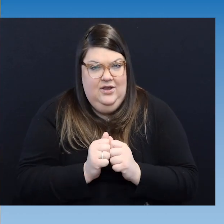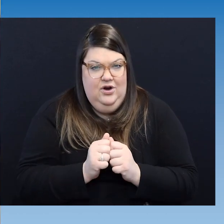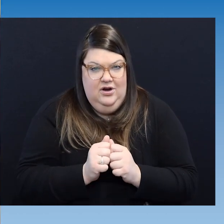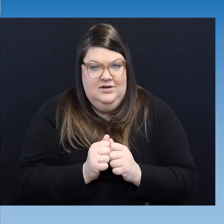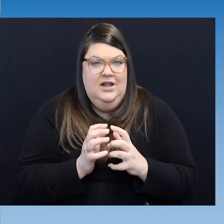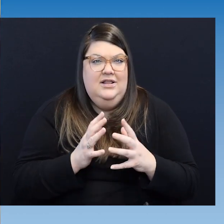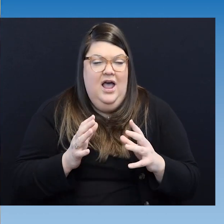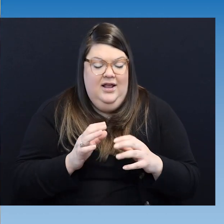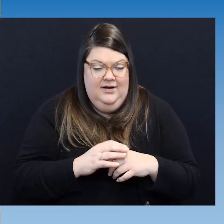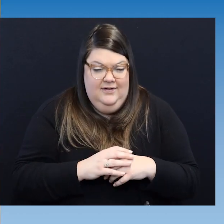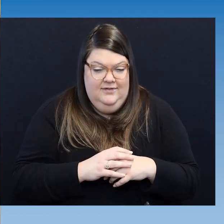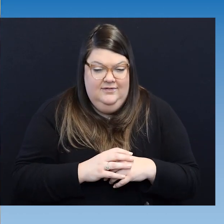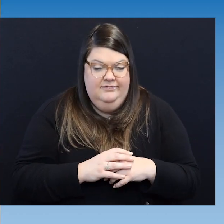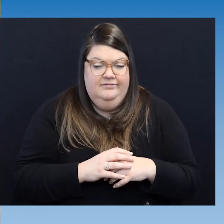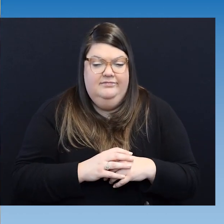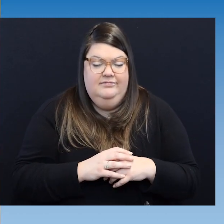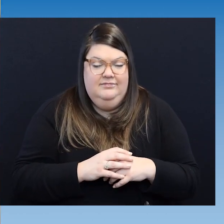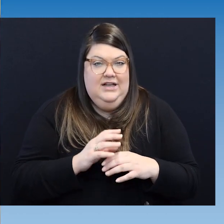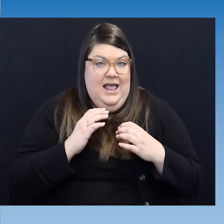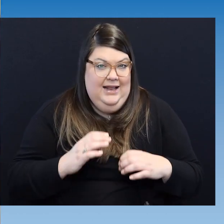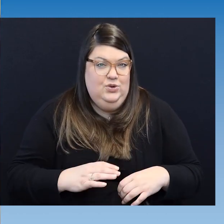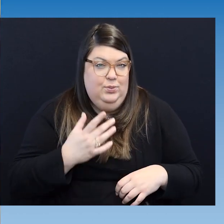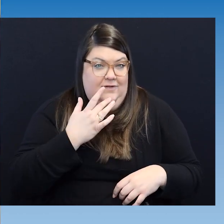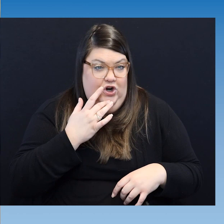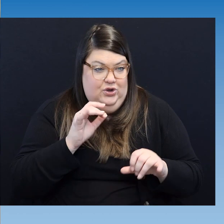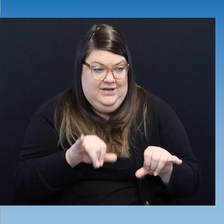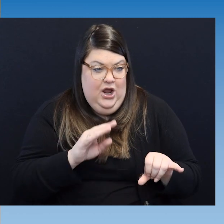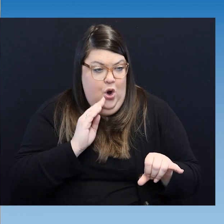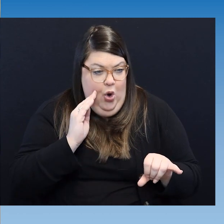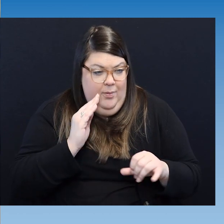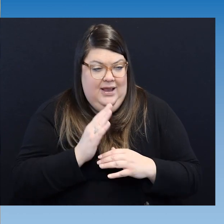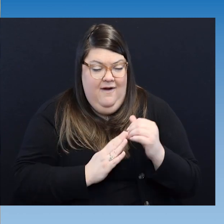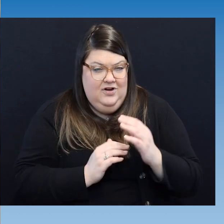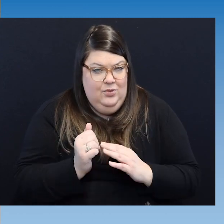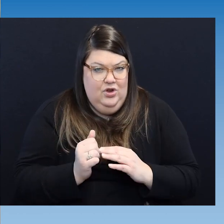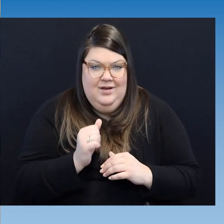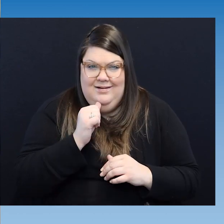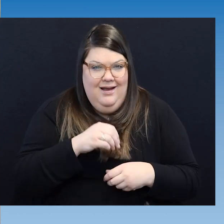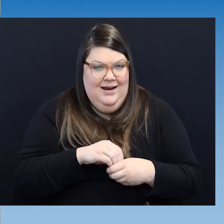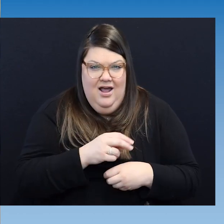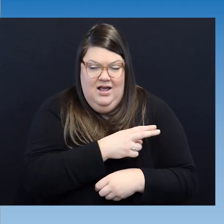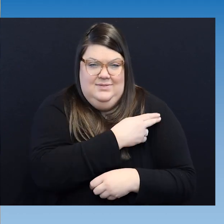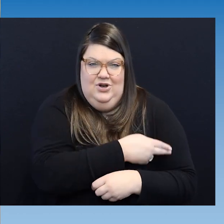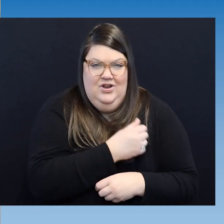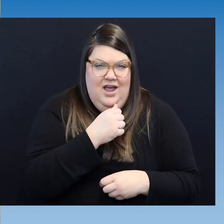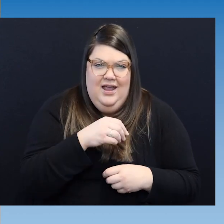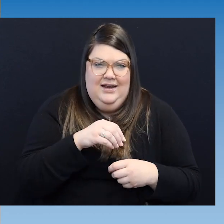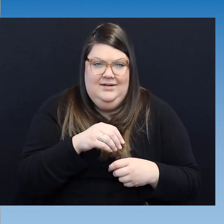lot of clients that rather be at home, rather be comfortable, and not in a hospital, not in a